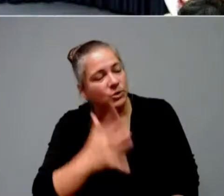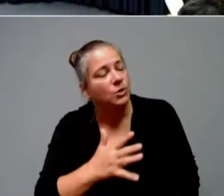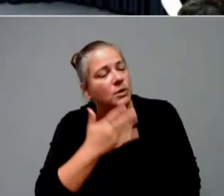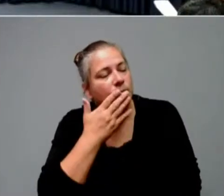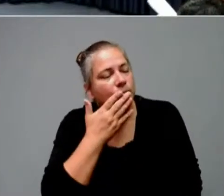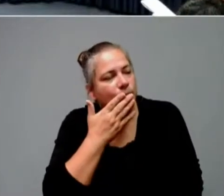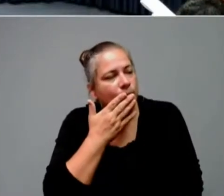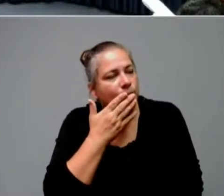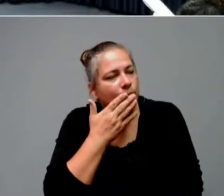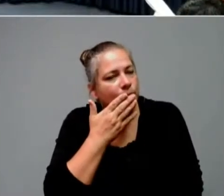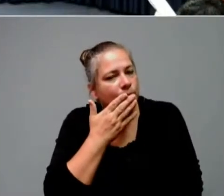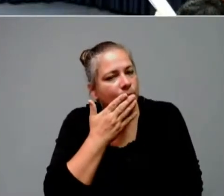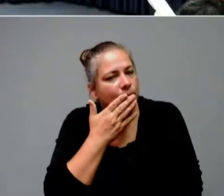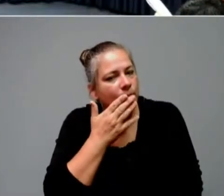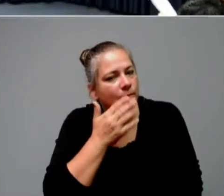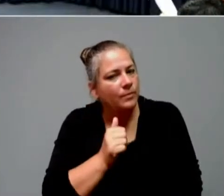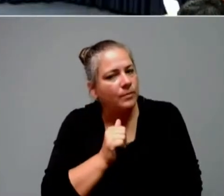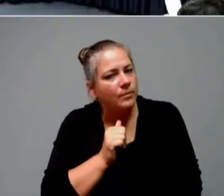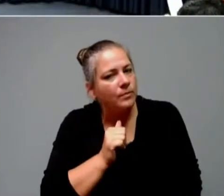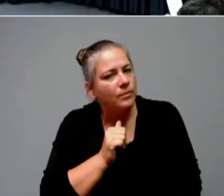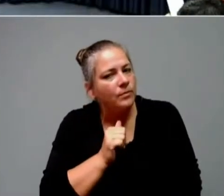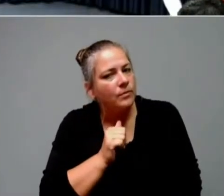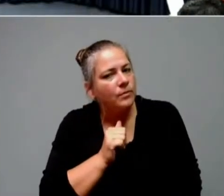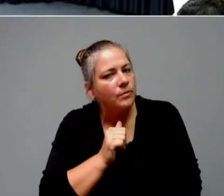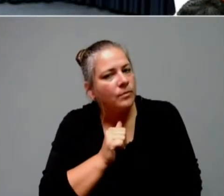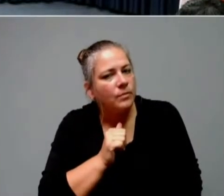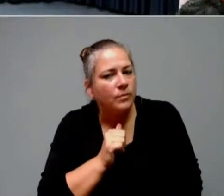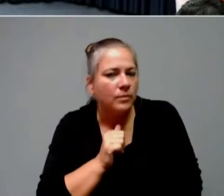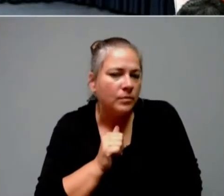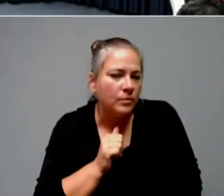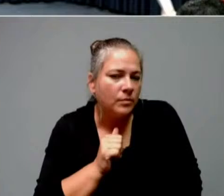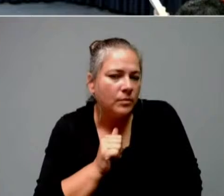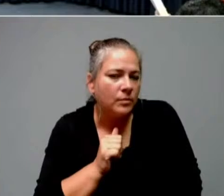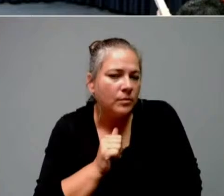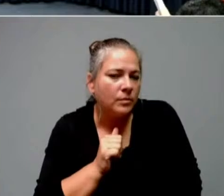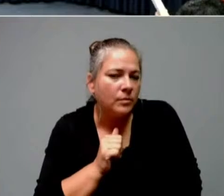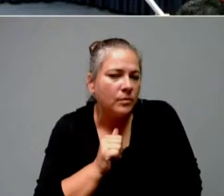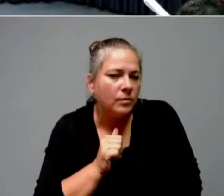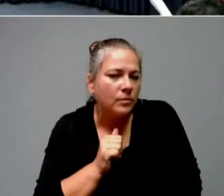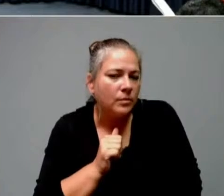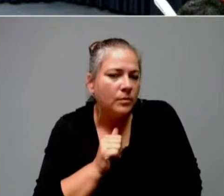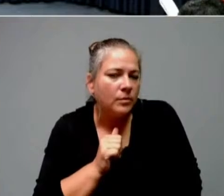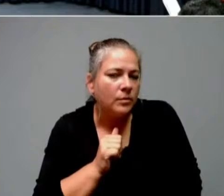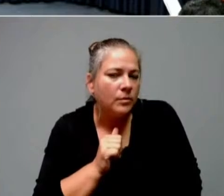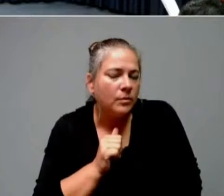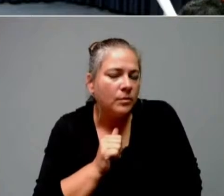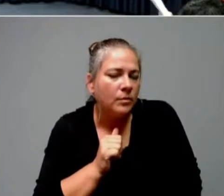Shortly before I came down here, my daughter sent a bunch of photos of her parked in line at the Kroger